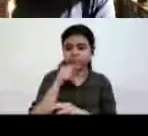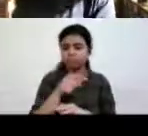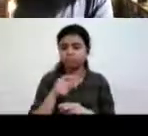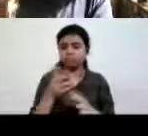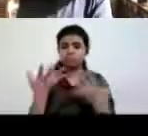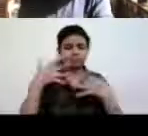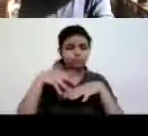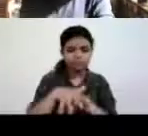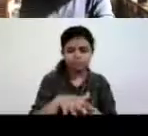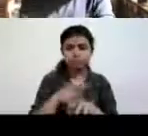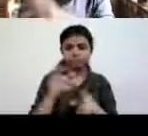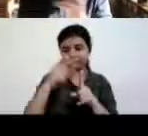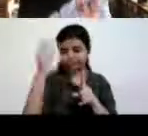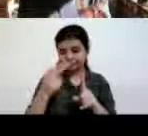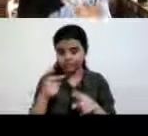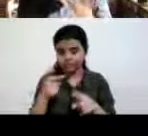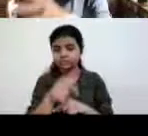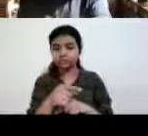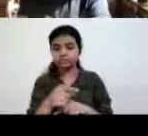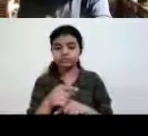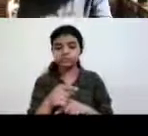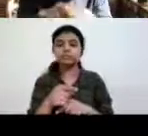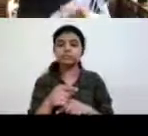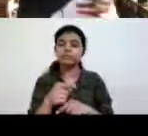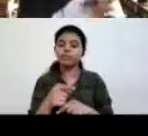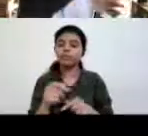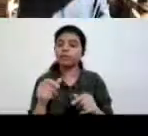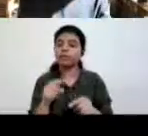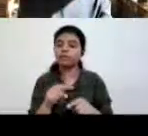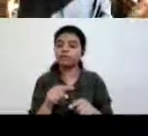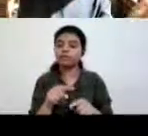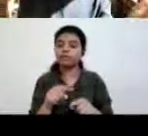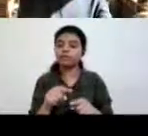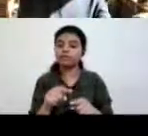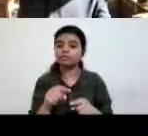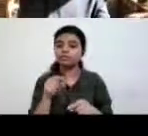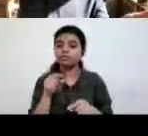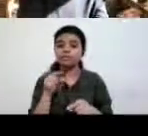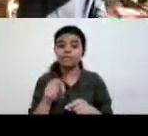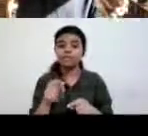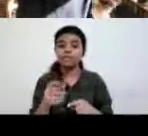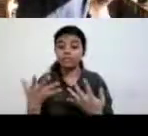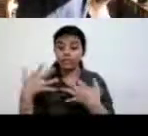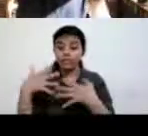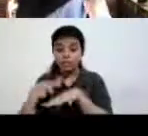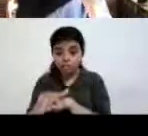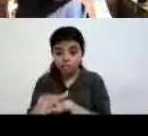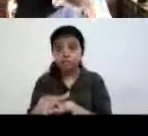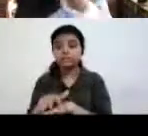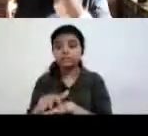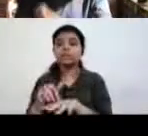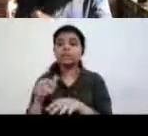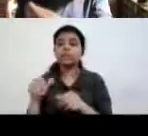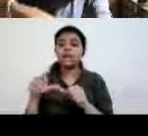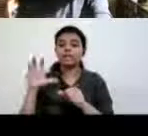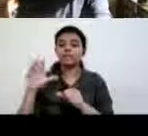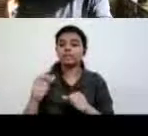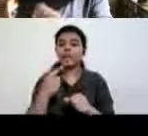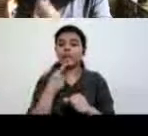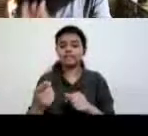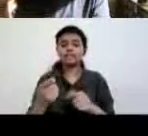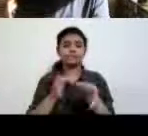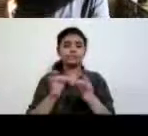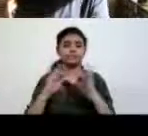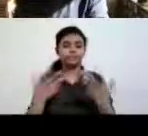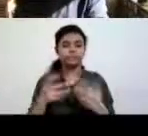inclusive design, but they are rather accessible than they actually are inclusive. And when I'm trying to